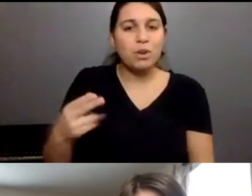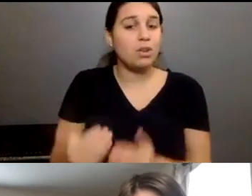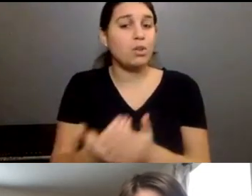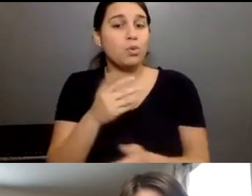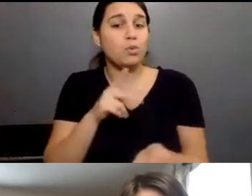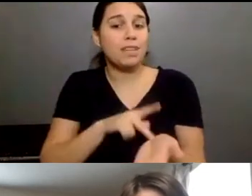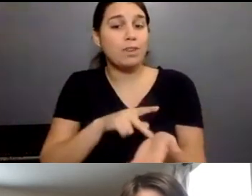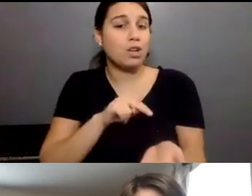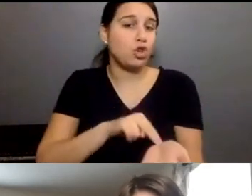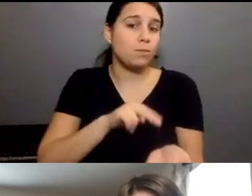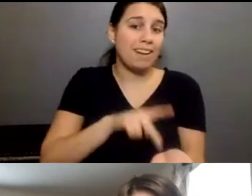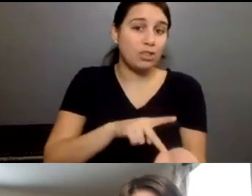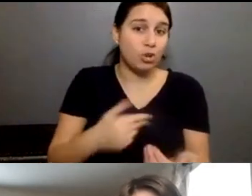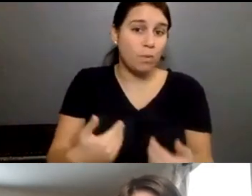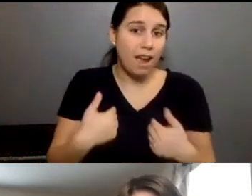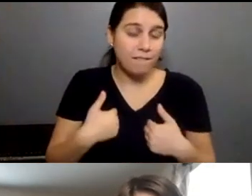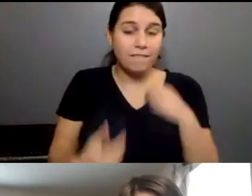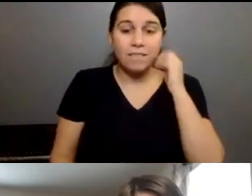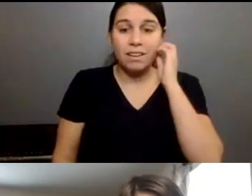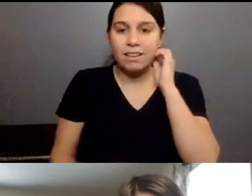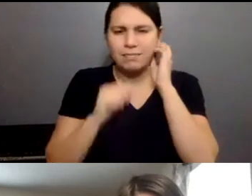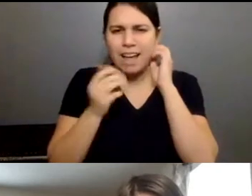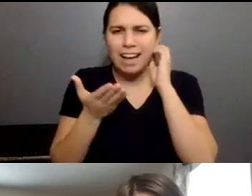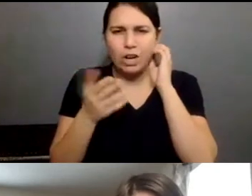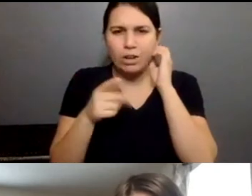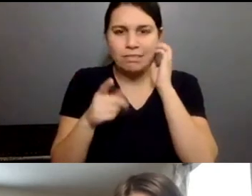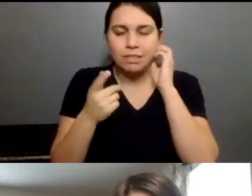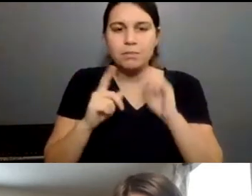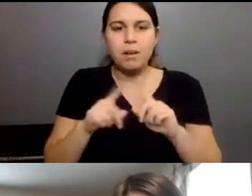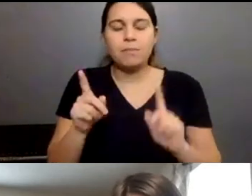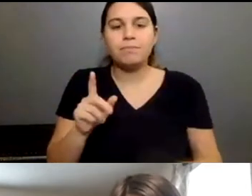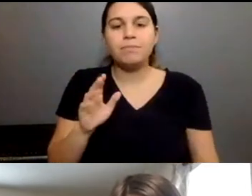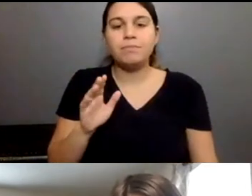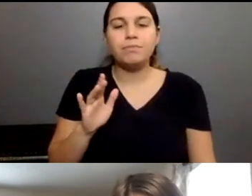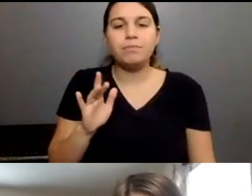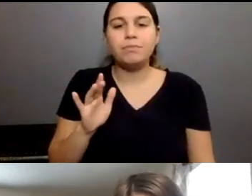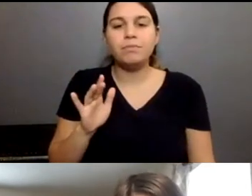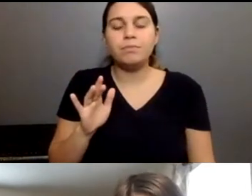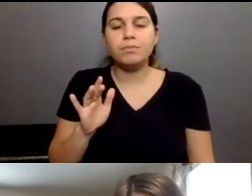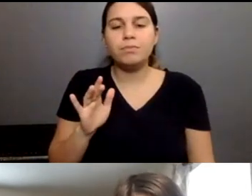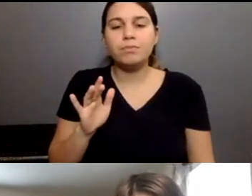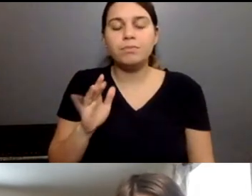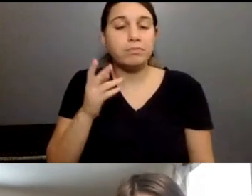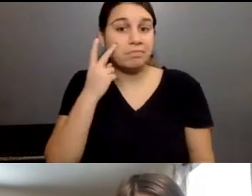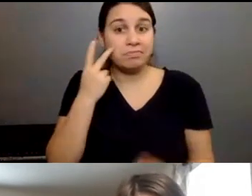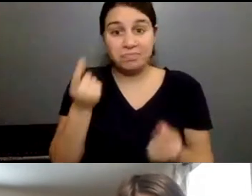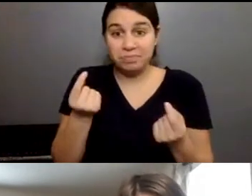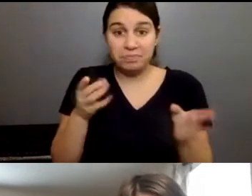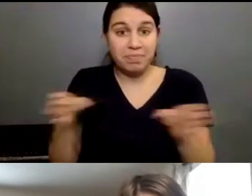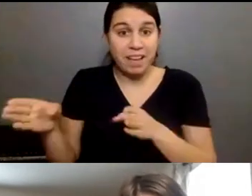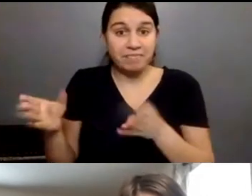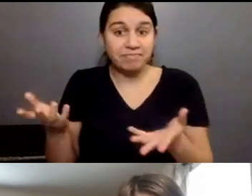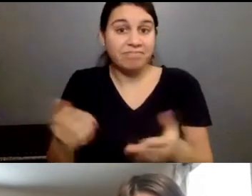practitioner, who I don't see, but and find out what we should do if we don't